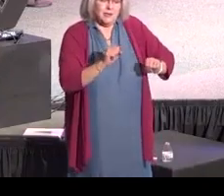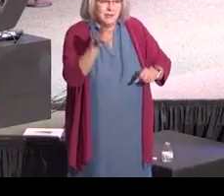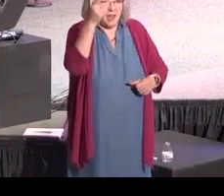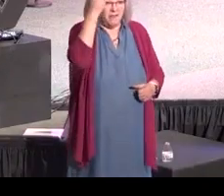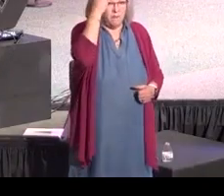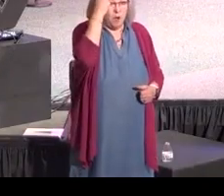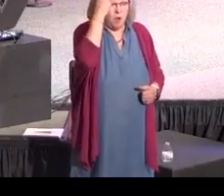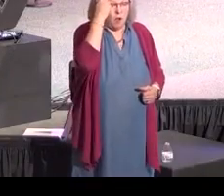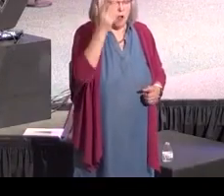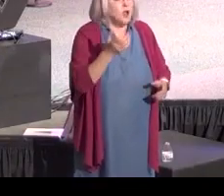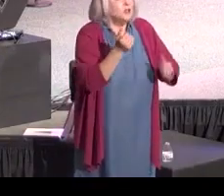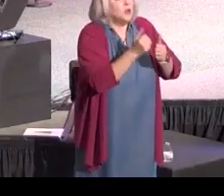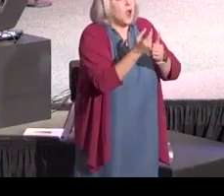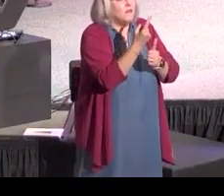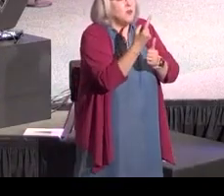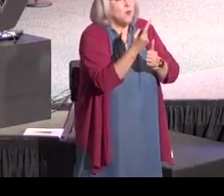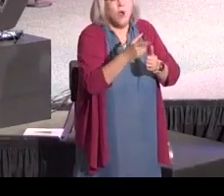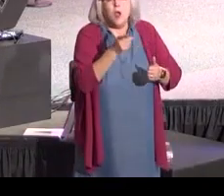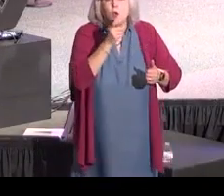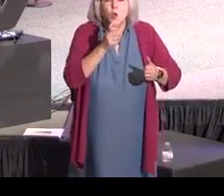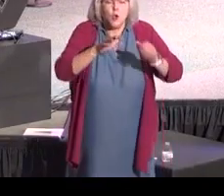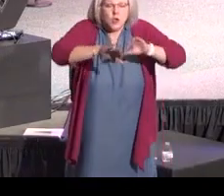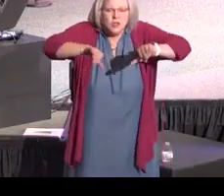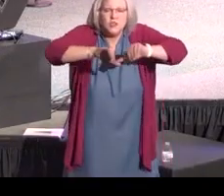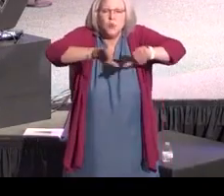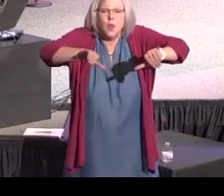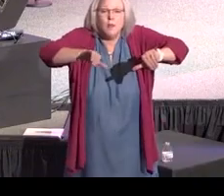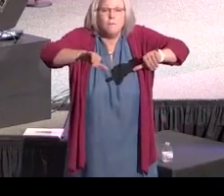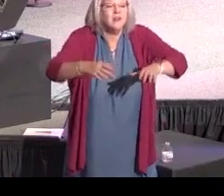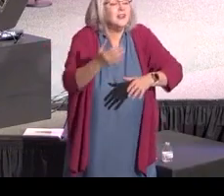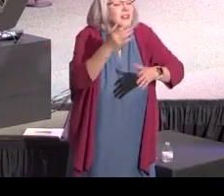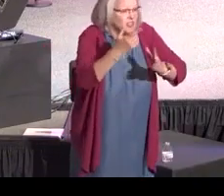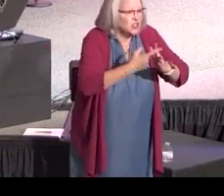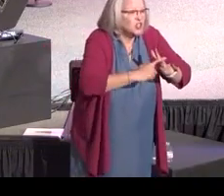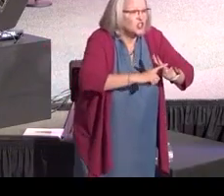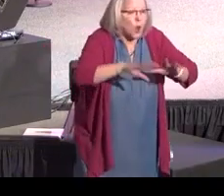swimming away and escaping. This is brutality right here.